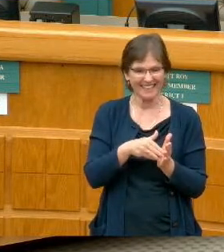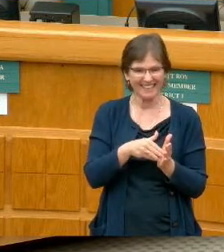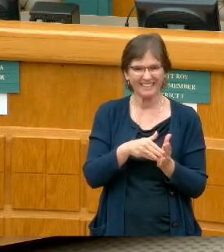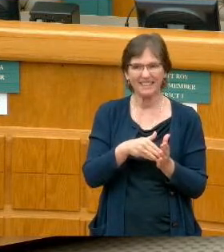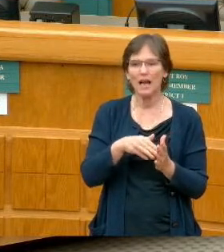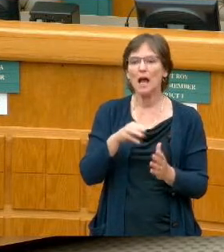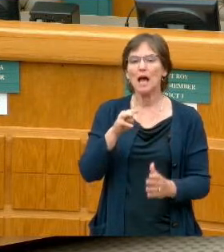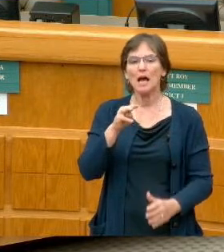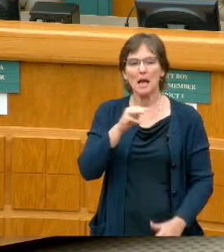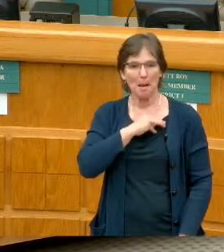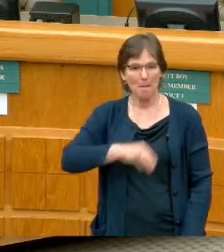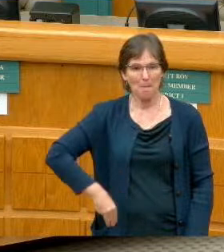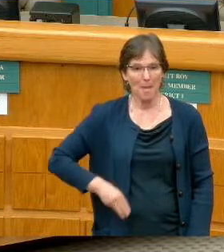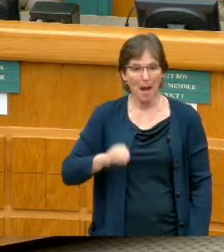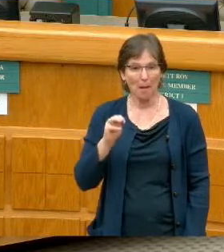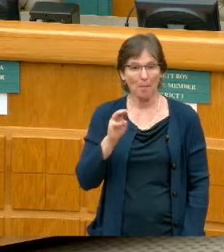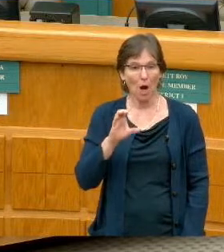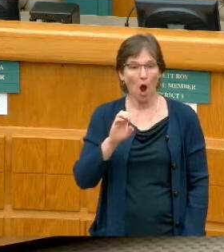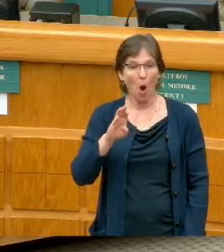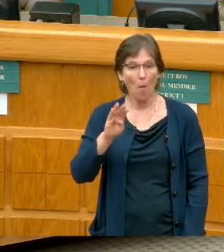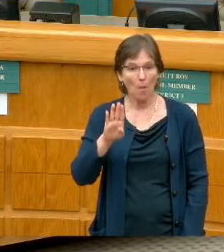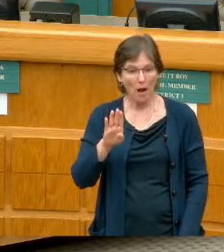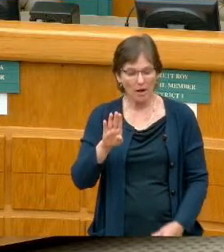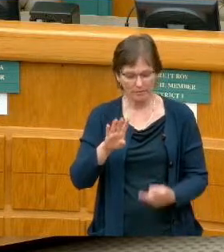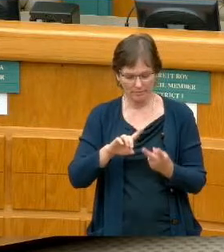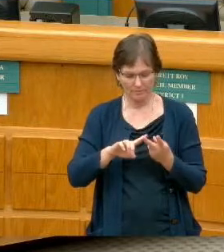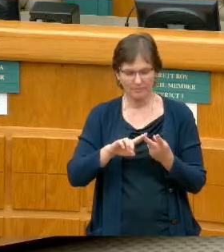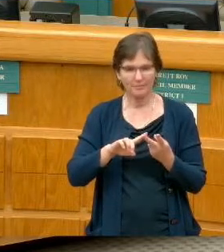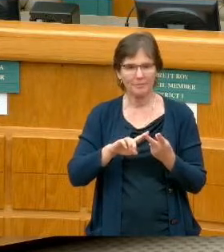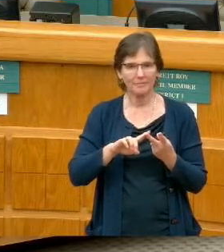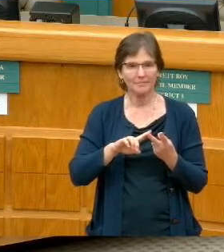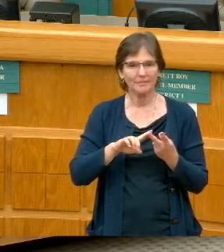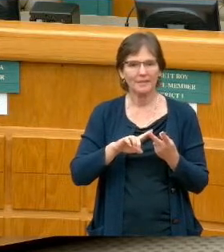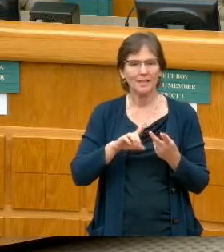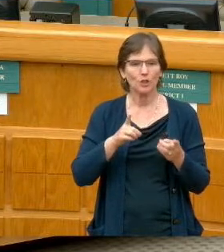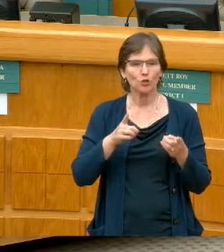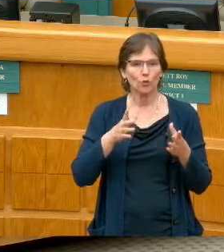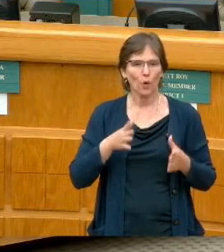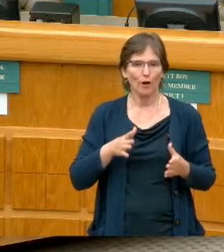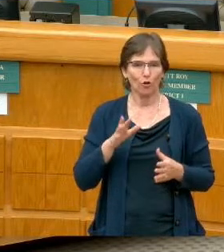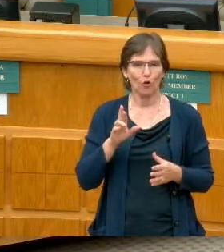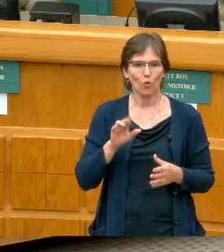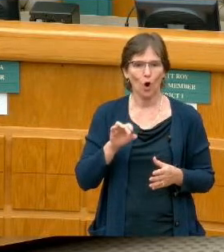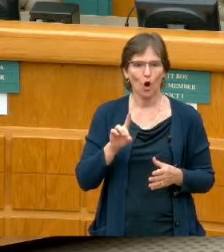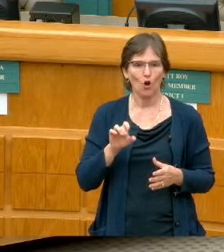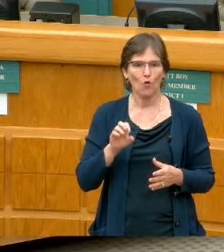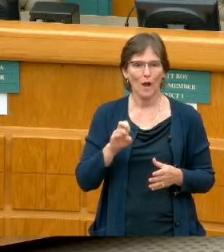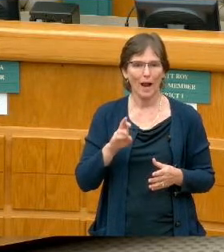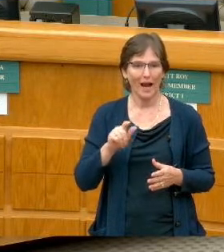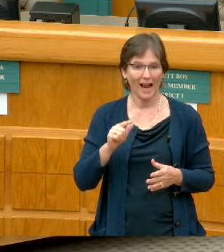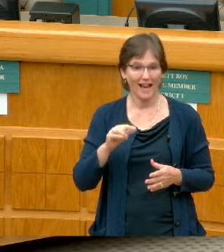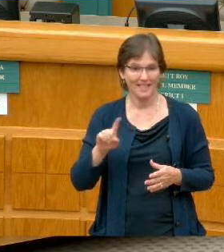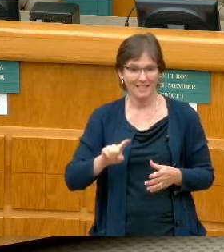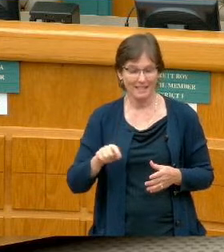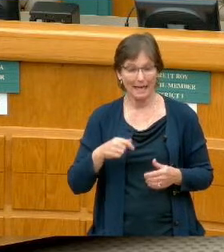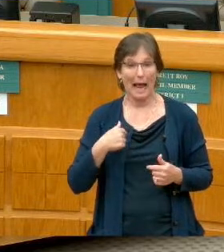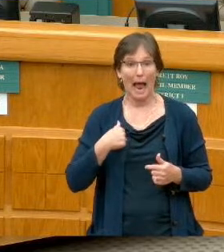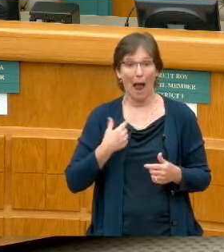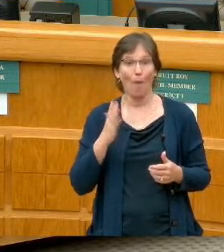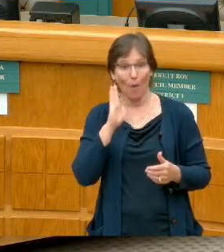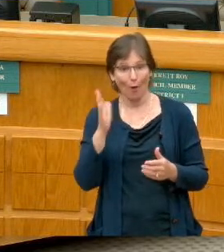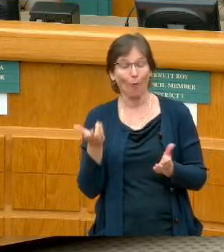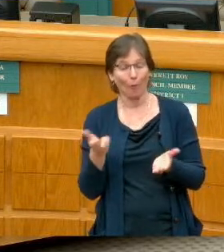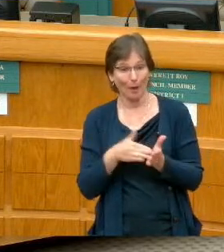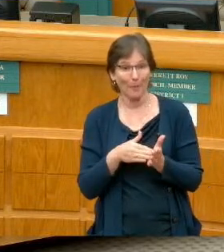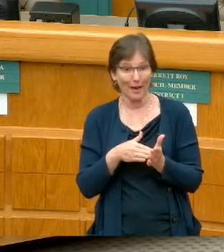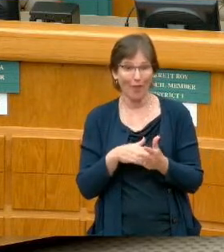told you, Director Rodriguez told you again, and or told you what he said, and now I'm going to tell you one more time, because I